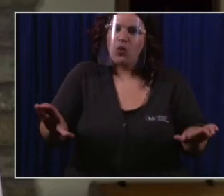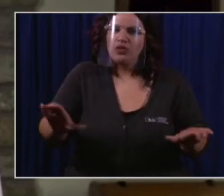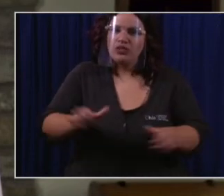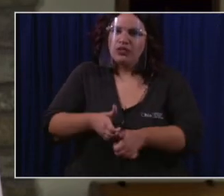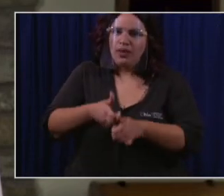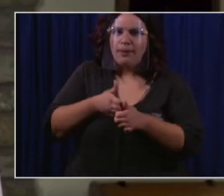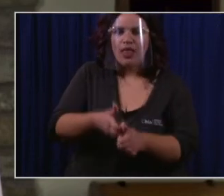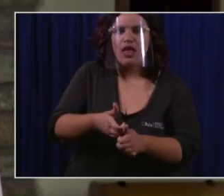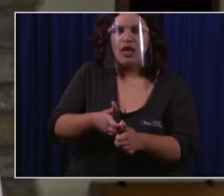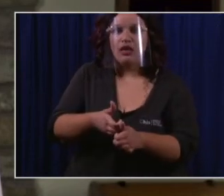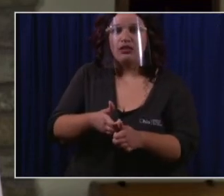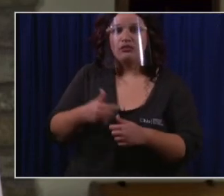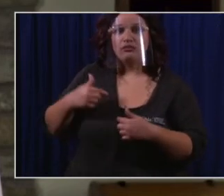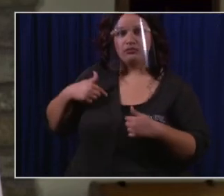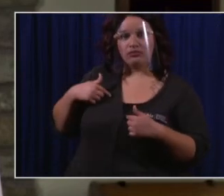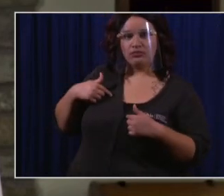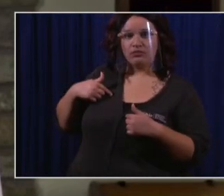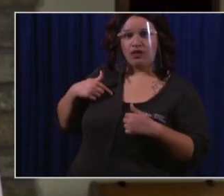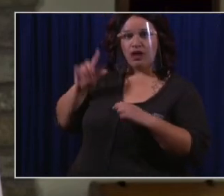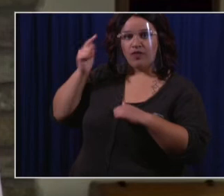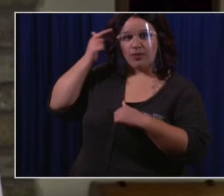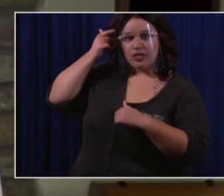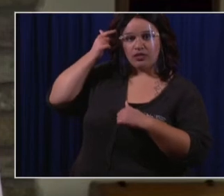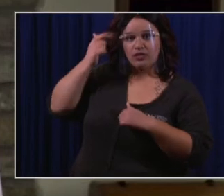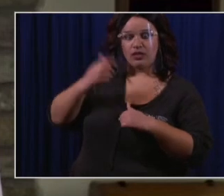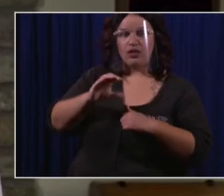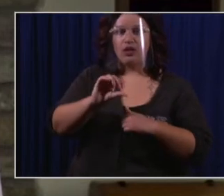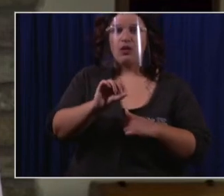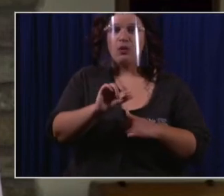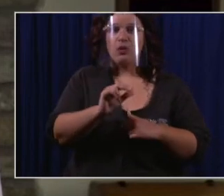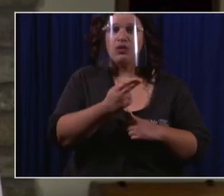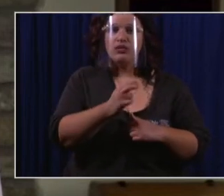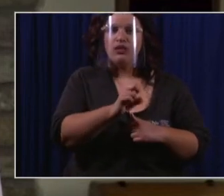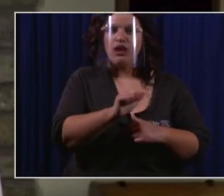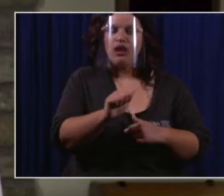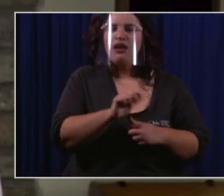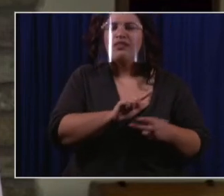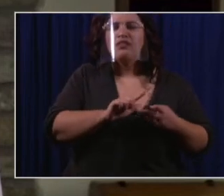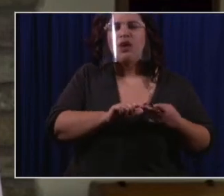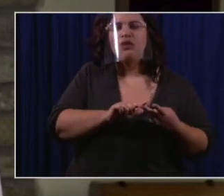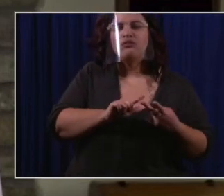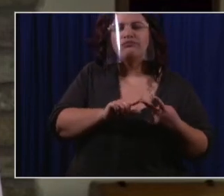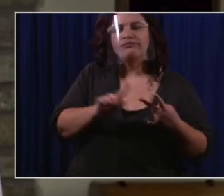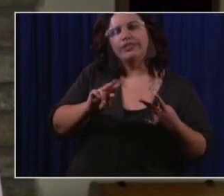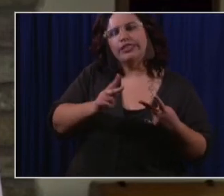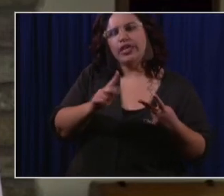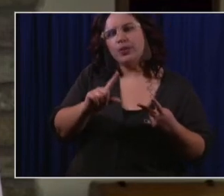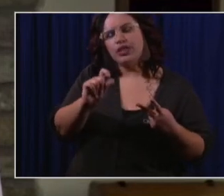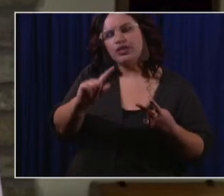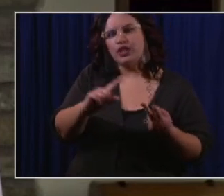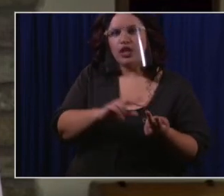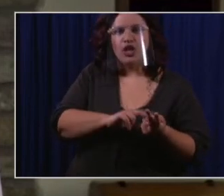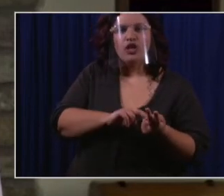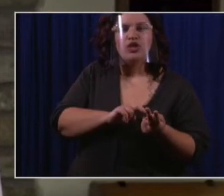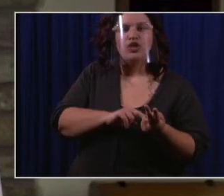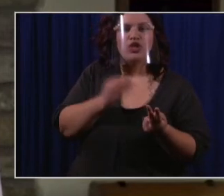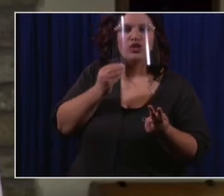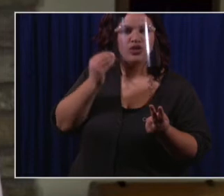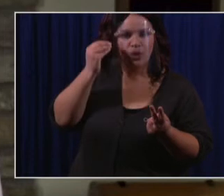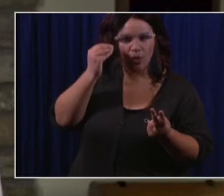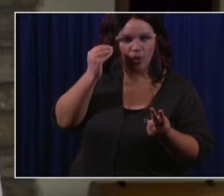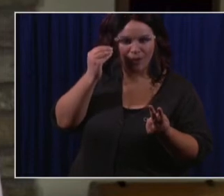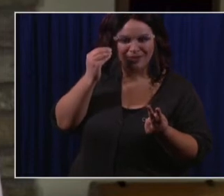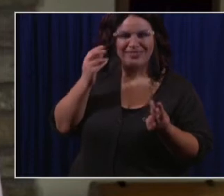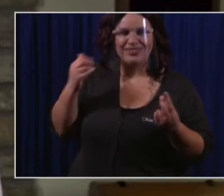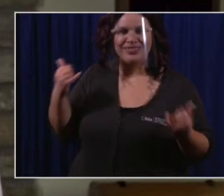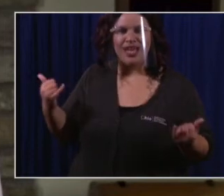home question that was asked earlier, how do you feel like the new center program, where each county has a center for COVID patients,